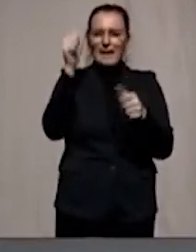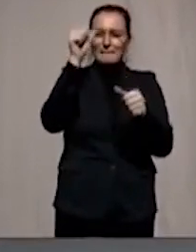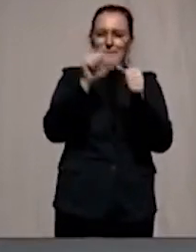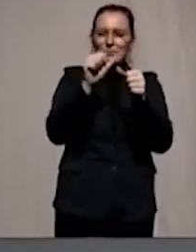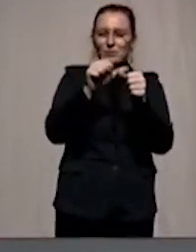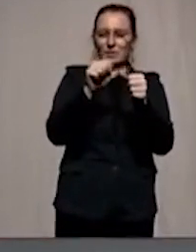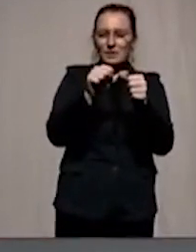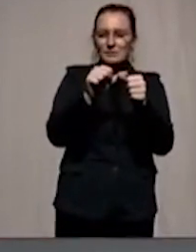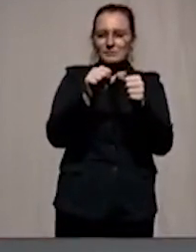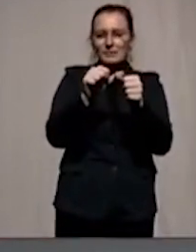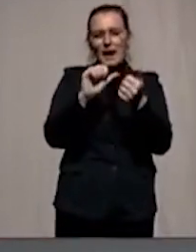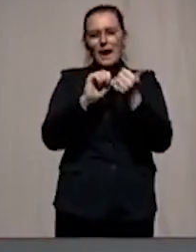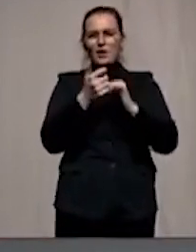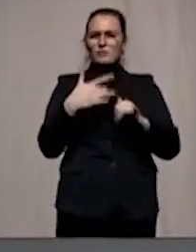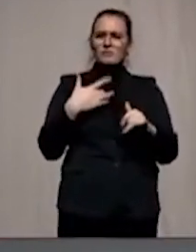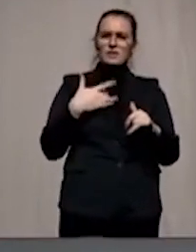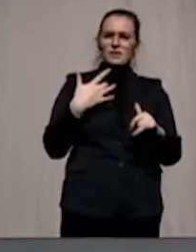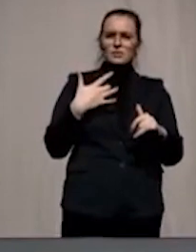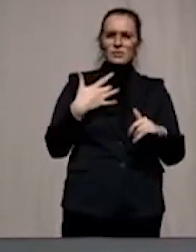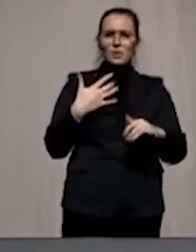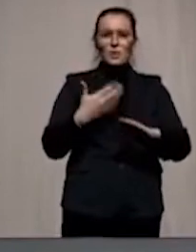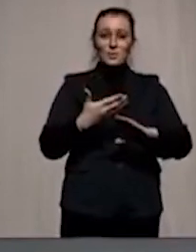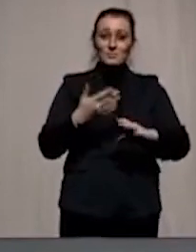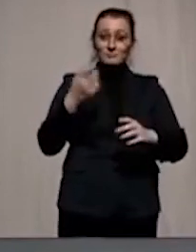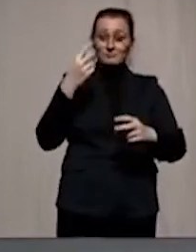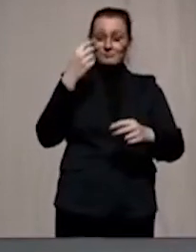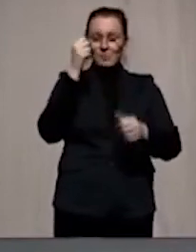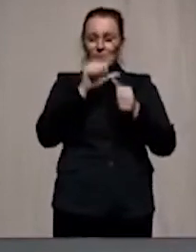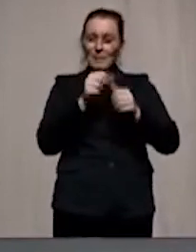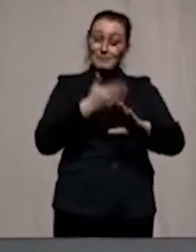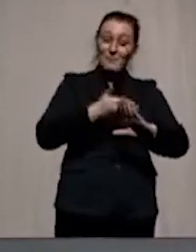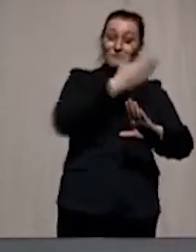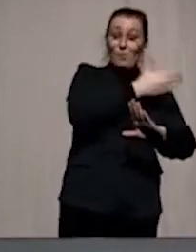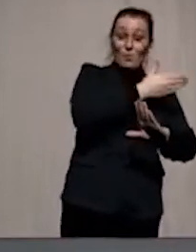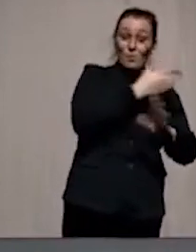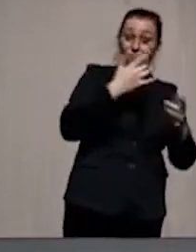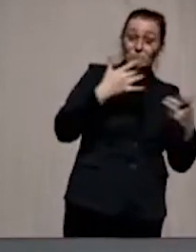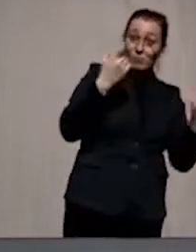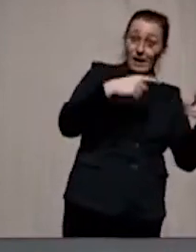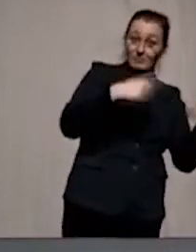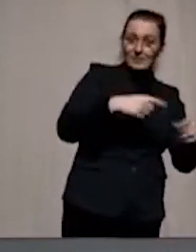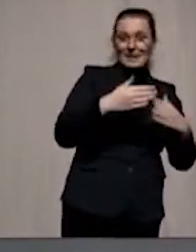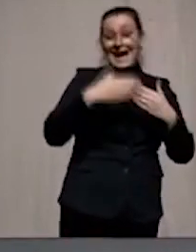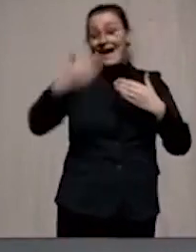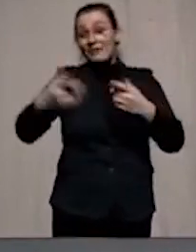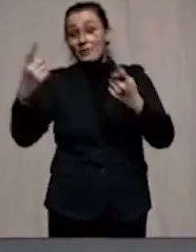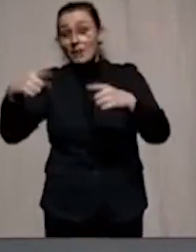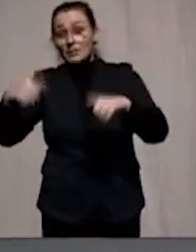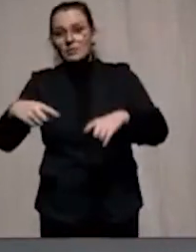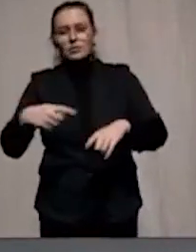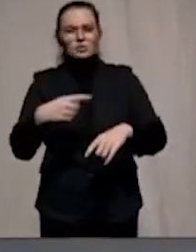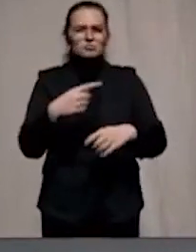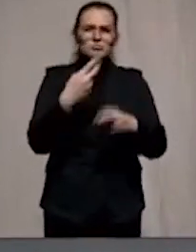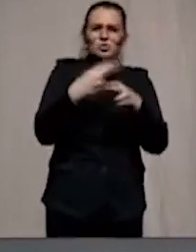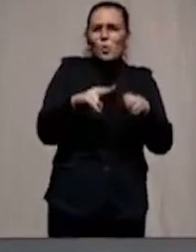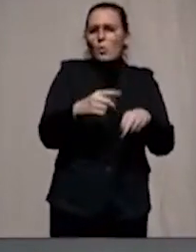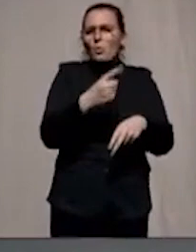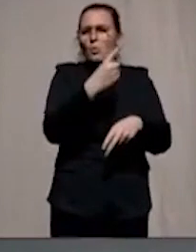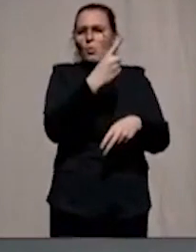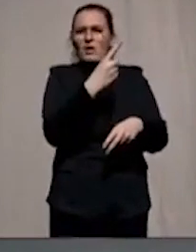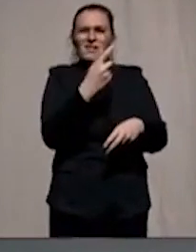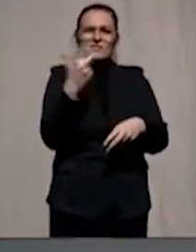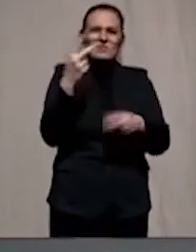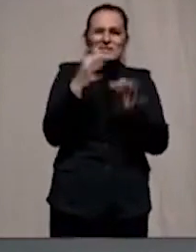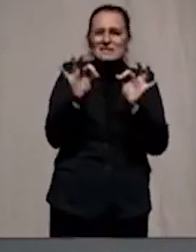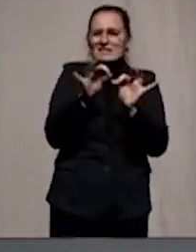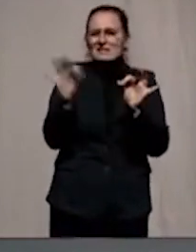day. I want you to think about what happened before that memory and what happened after that memory. And I want just 1 to 3 sentences about, what